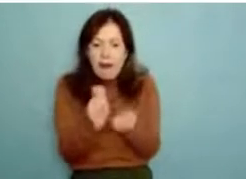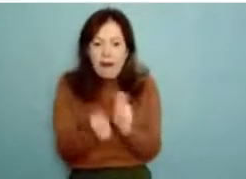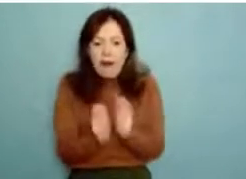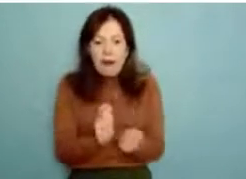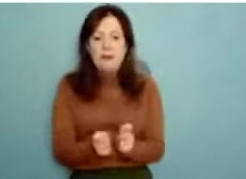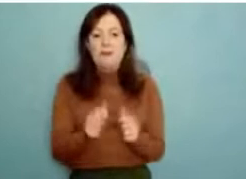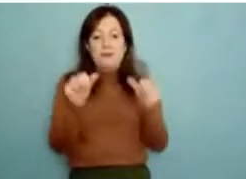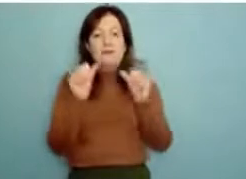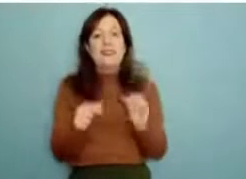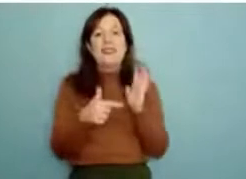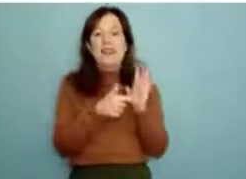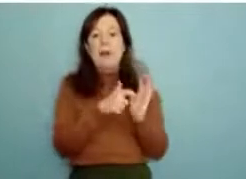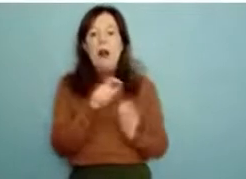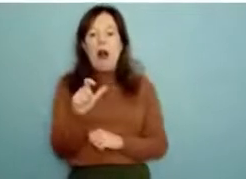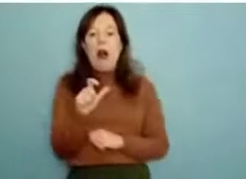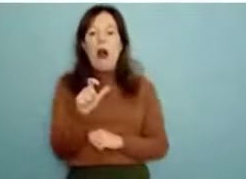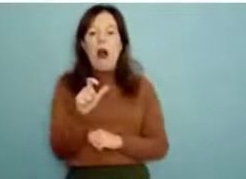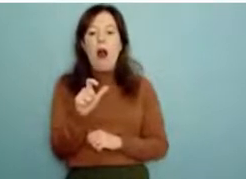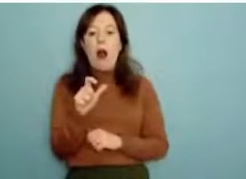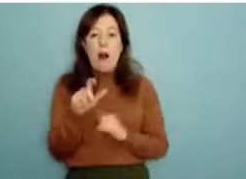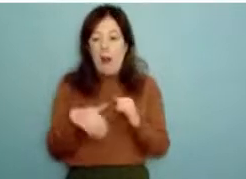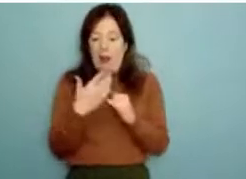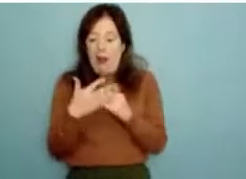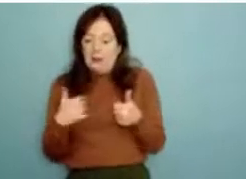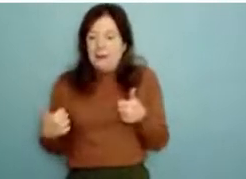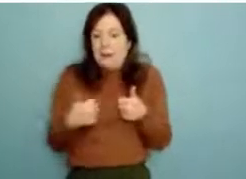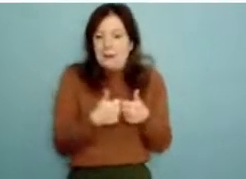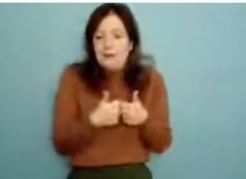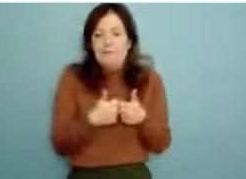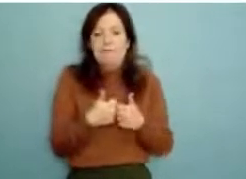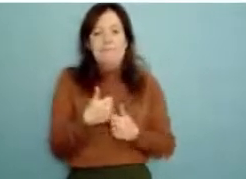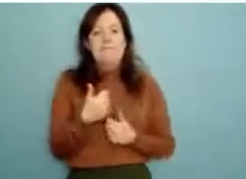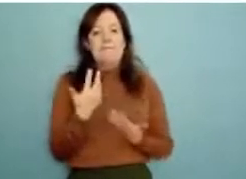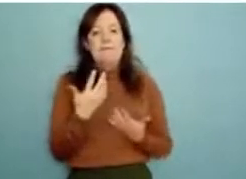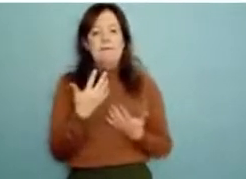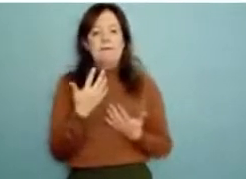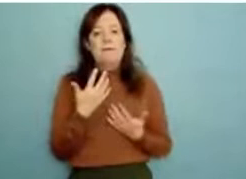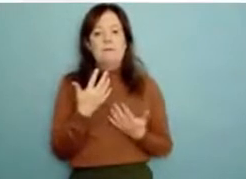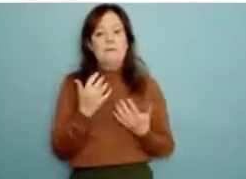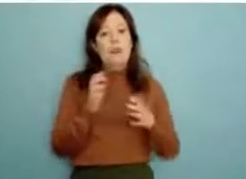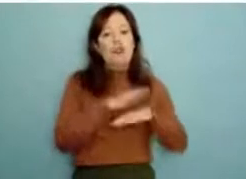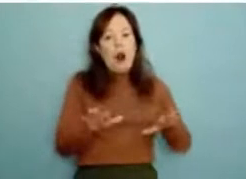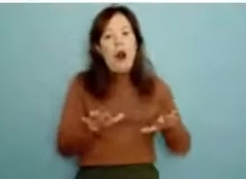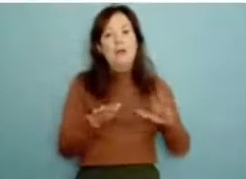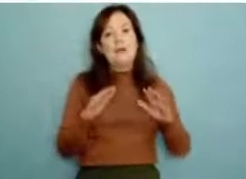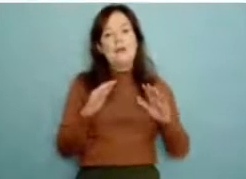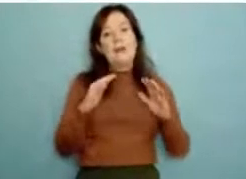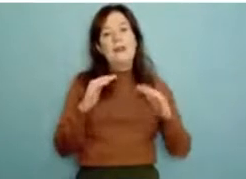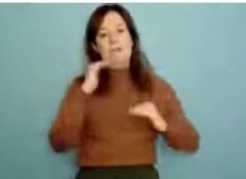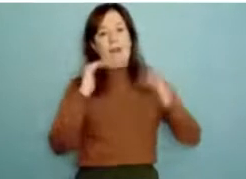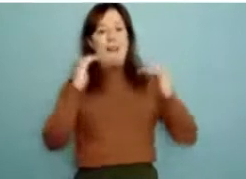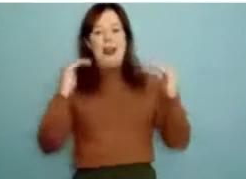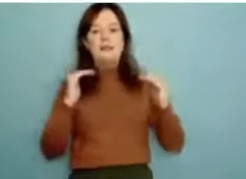Clark, with a little help from me at the end, will be considering outcome measurement in child and adolescent mental health